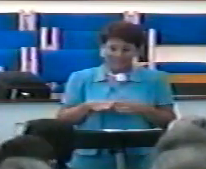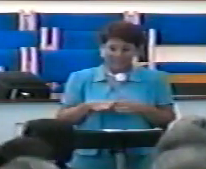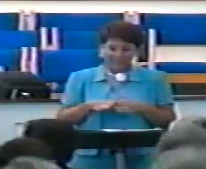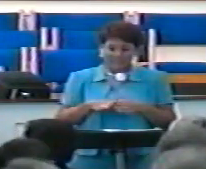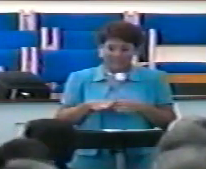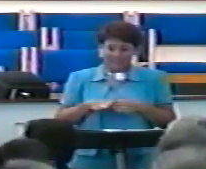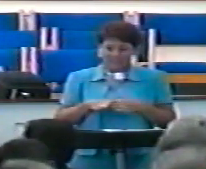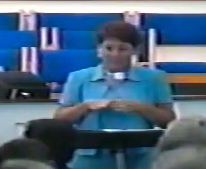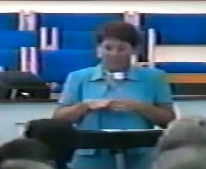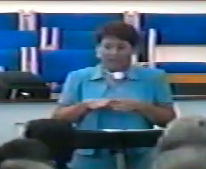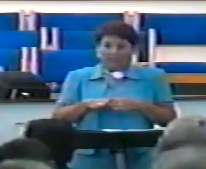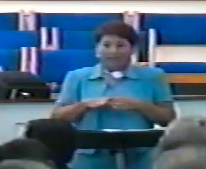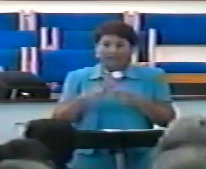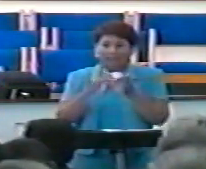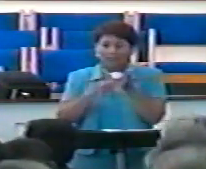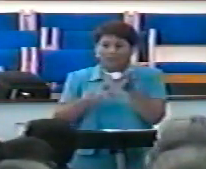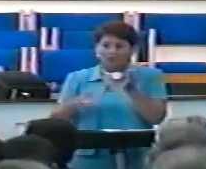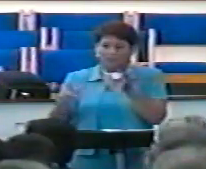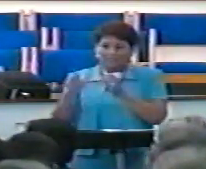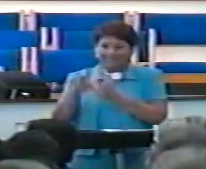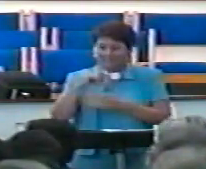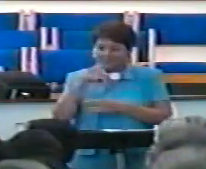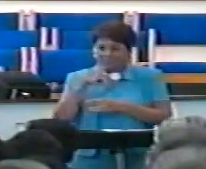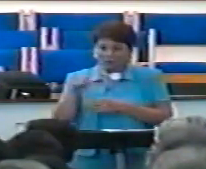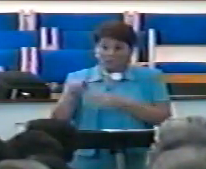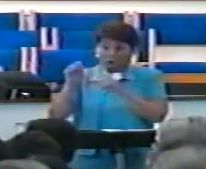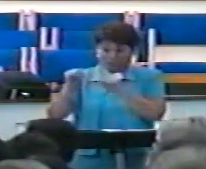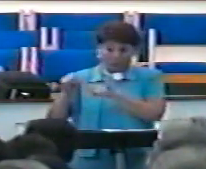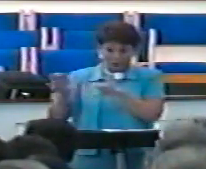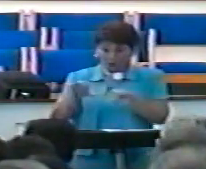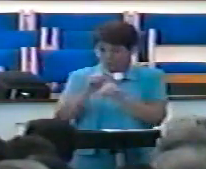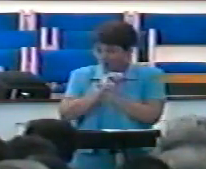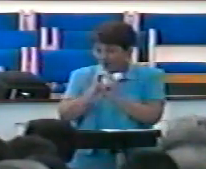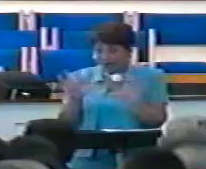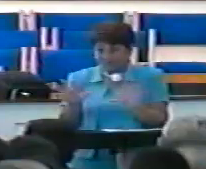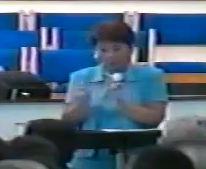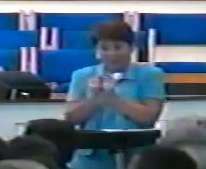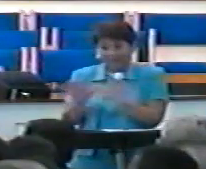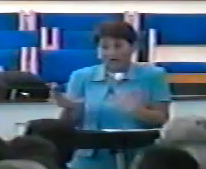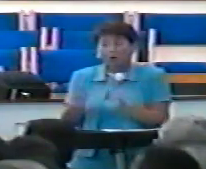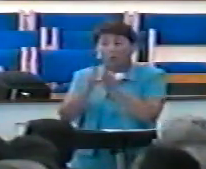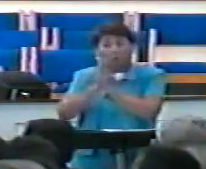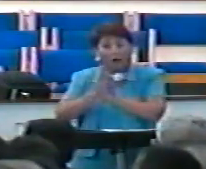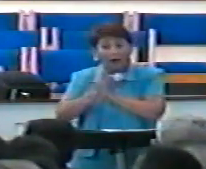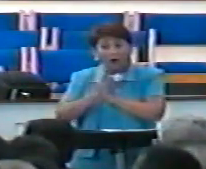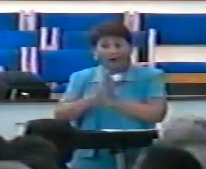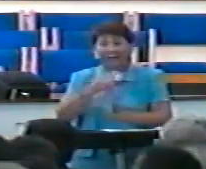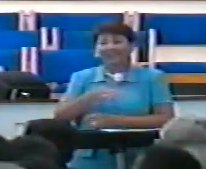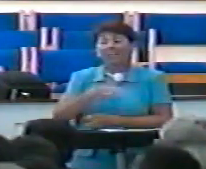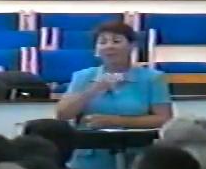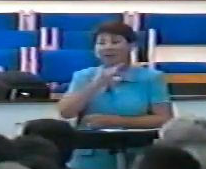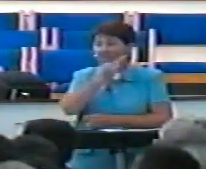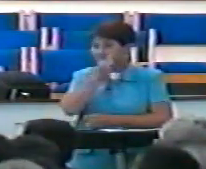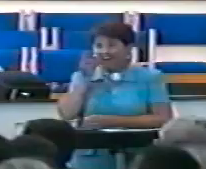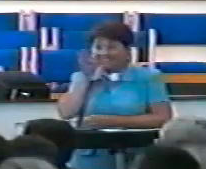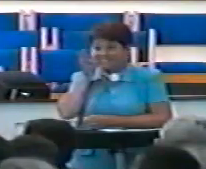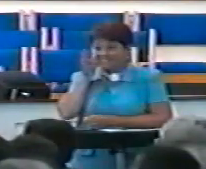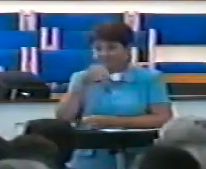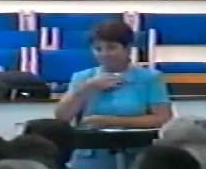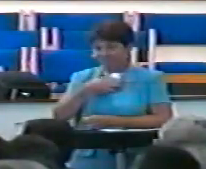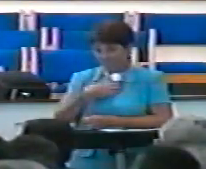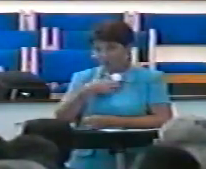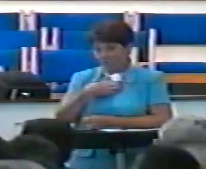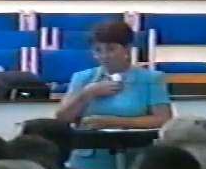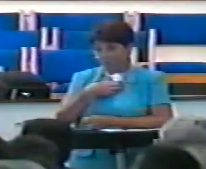fasting. And what Jesus is implying here, I think, is this, is they were neglecting a lifestyle of prayer. Beloved, the reason for